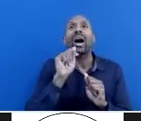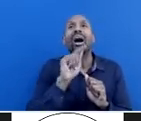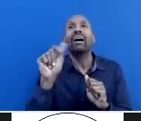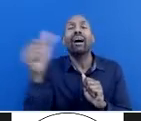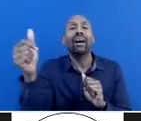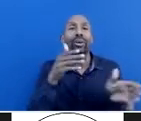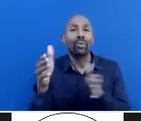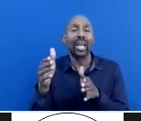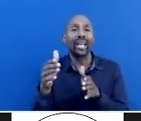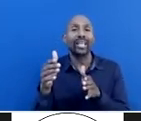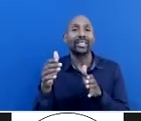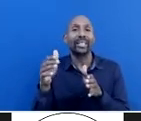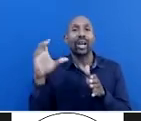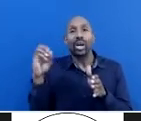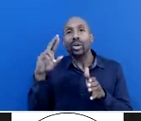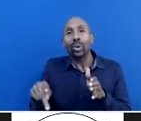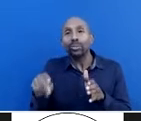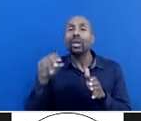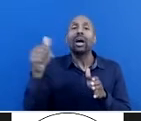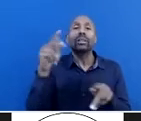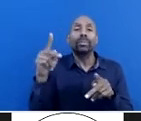not even that subtle in this instance, satire.